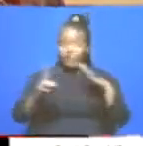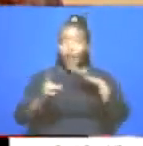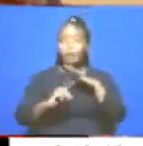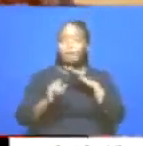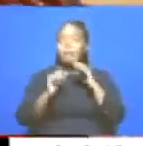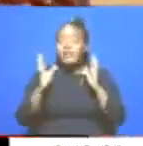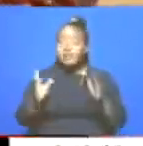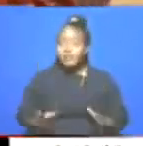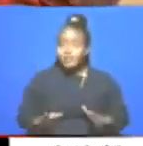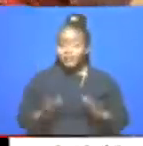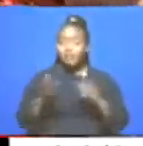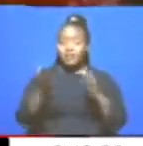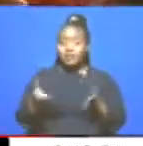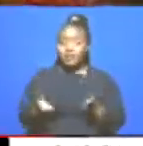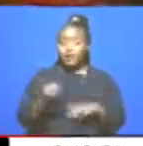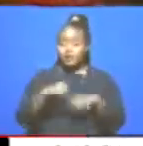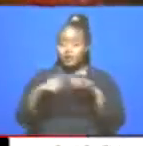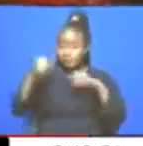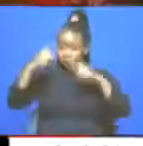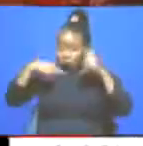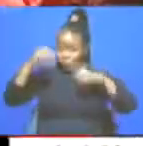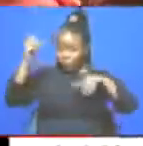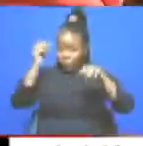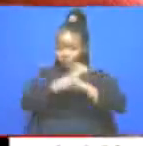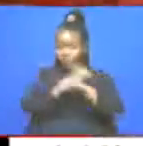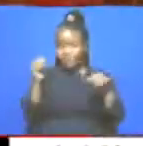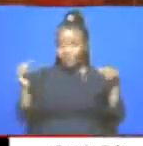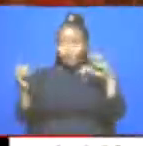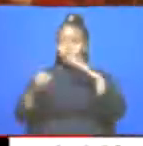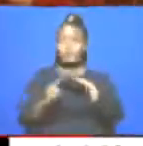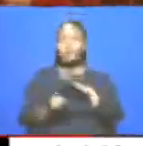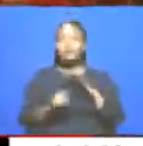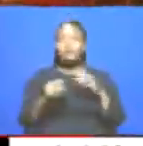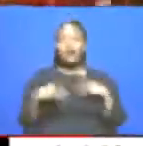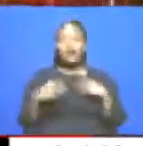na hakika wizara hiyo itarudi. Isiolo-Modogashe-Wajir-Mandera, Prime Edition.